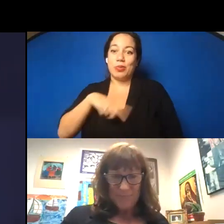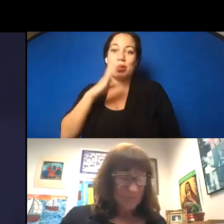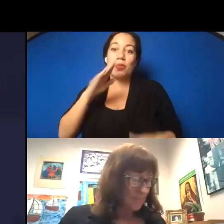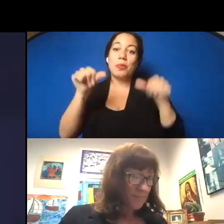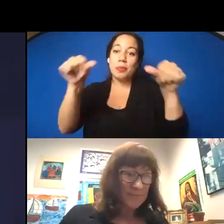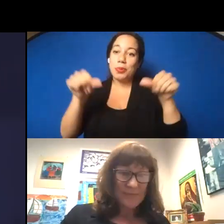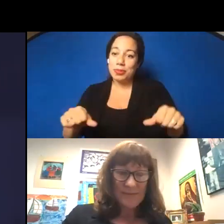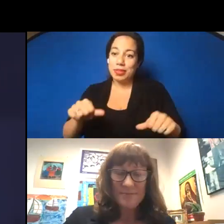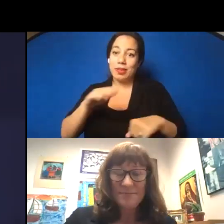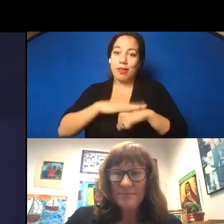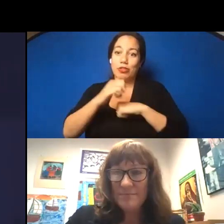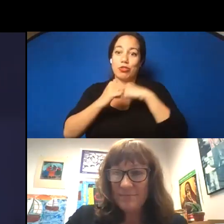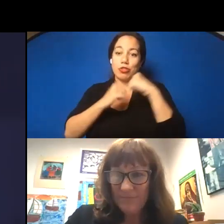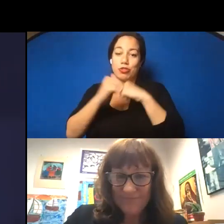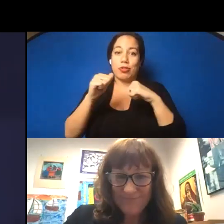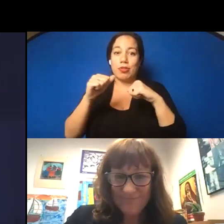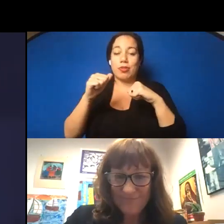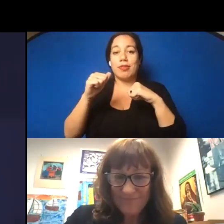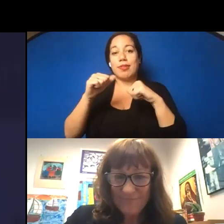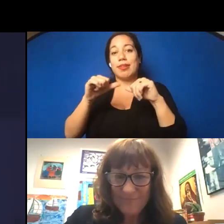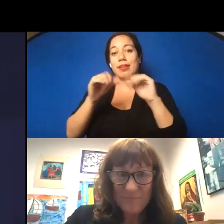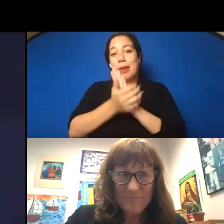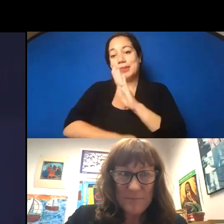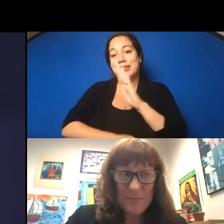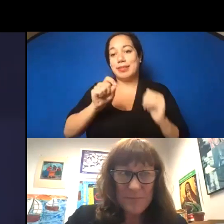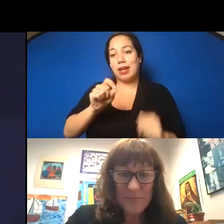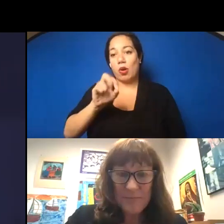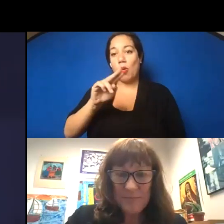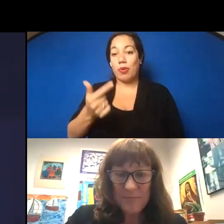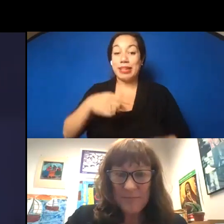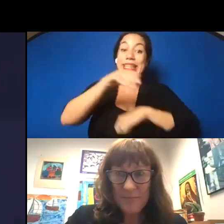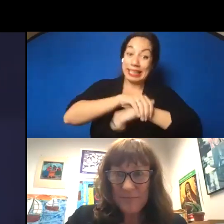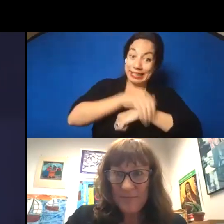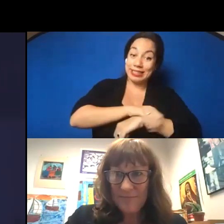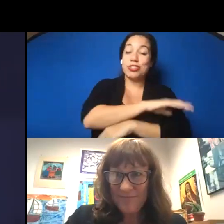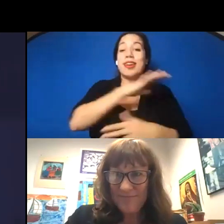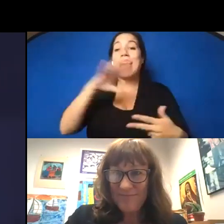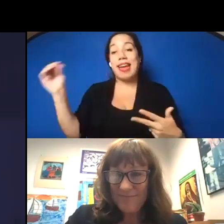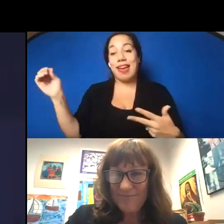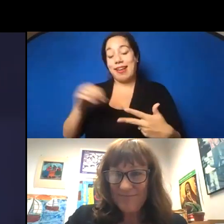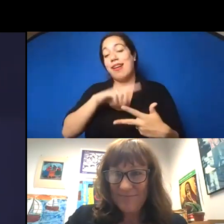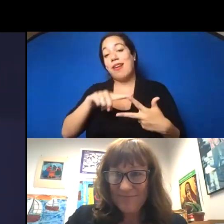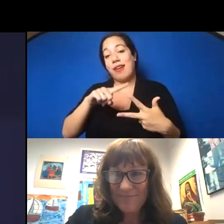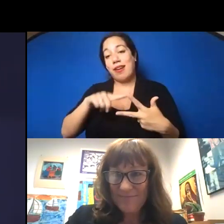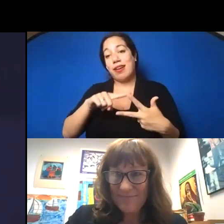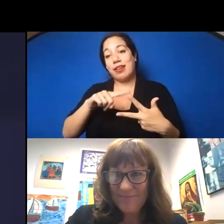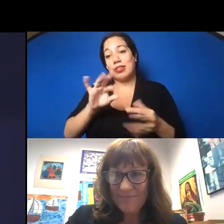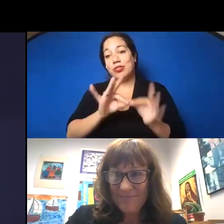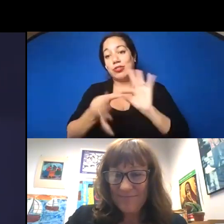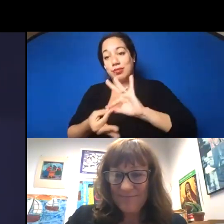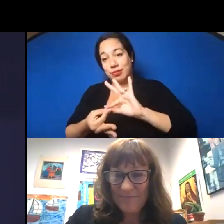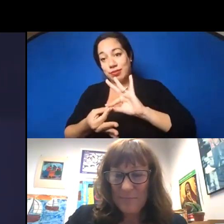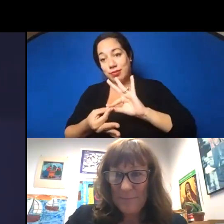on structuralcompetency.org, not just in English, but we also plan to post translated,